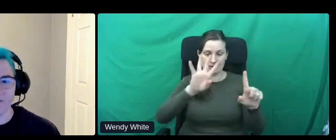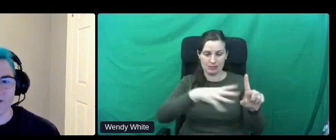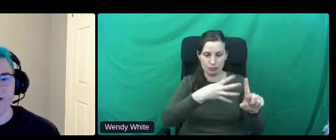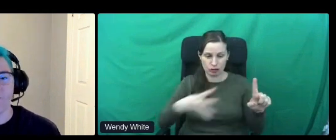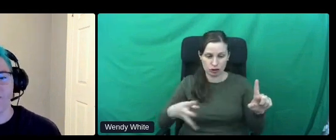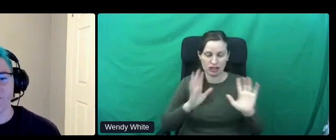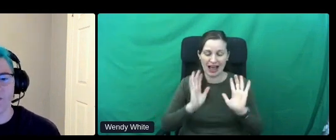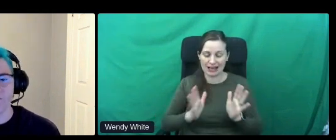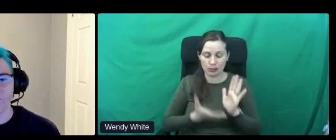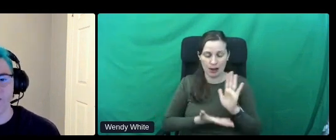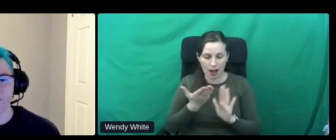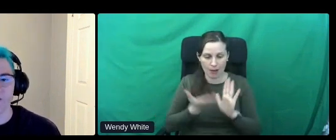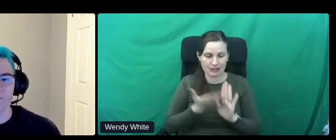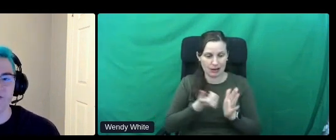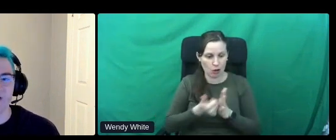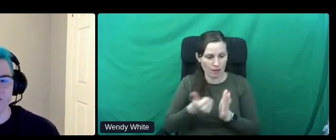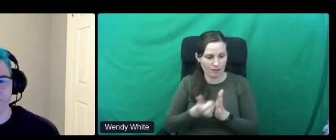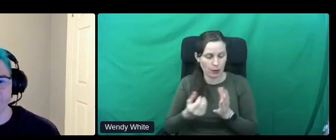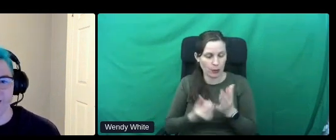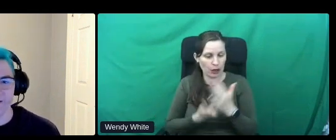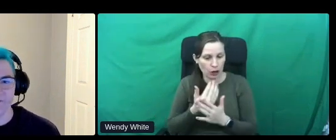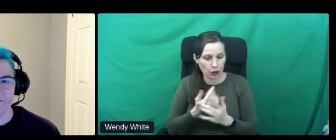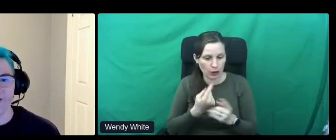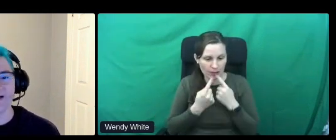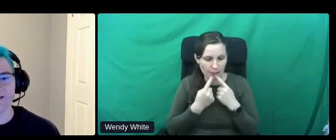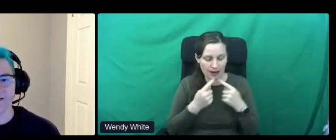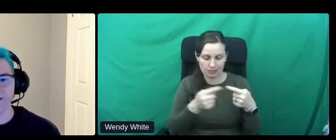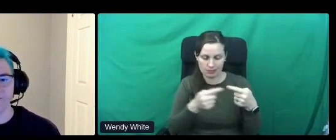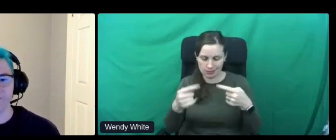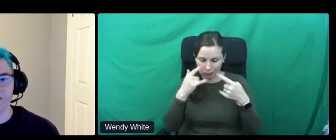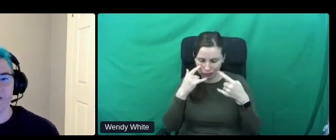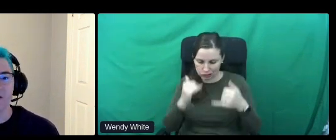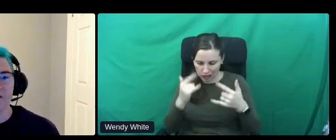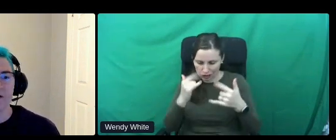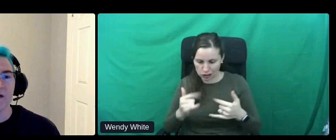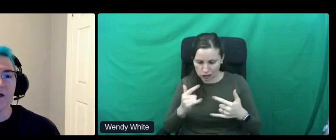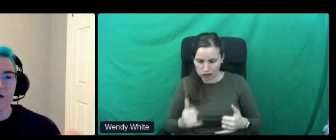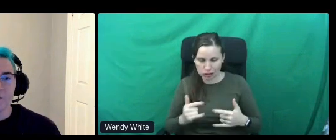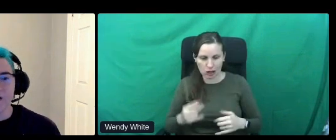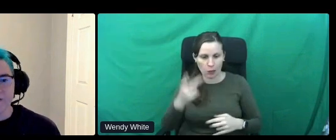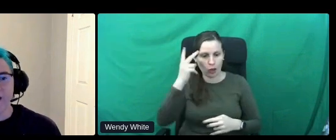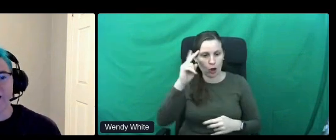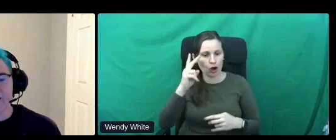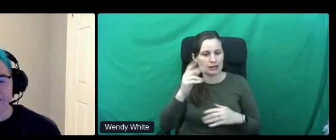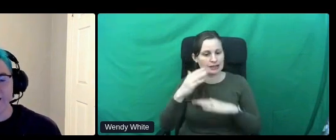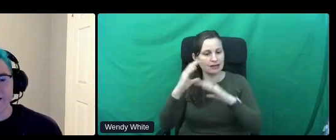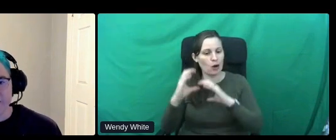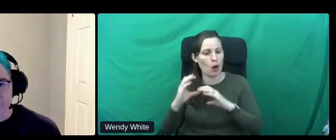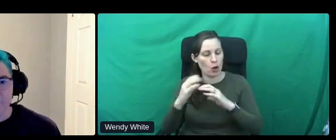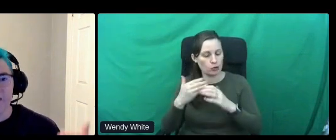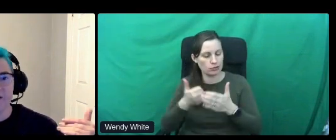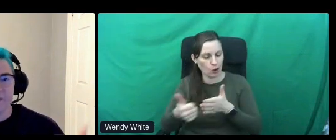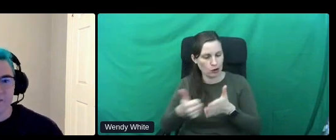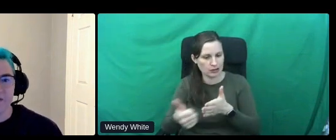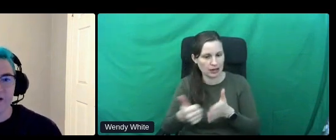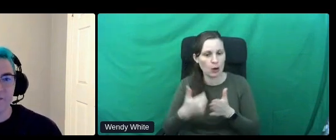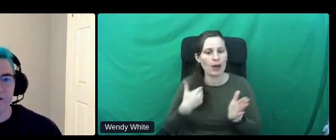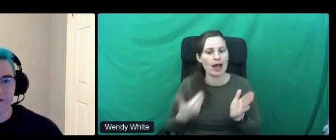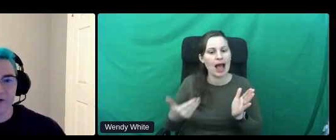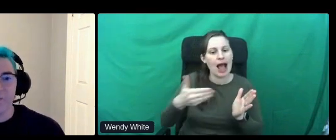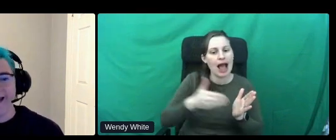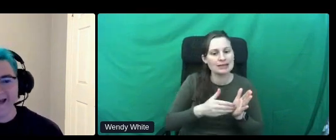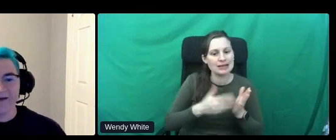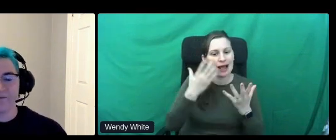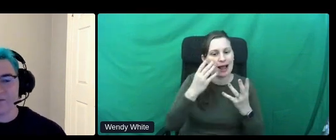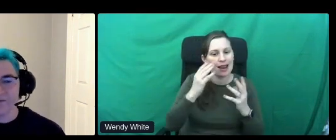updated often with new information and rechecked against cognitive load constantly. We also added in a lessons learned page, which will allow